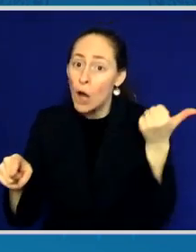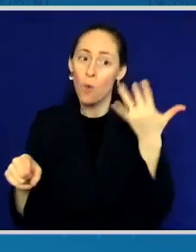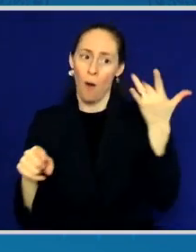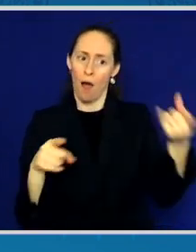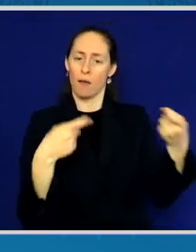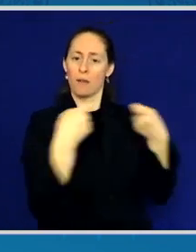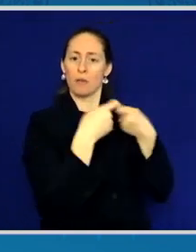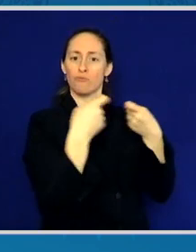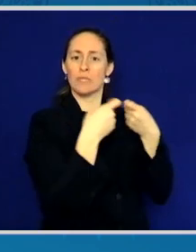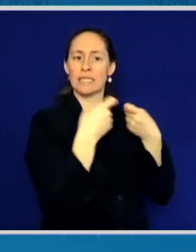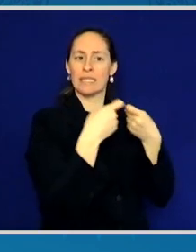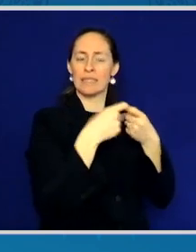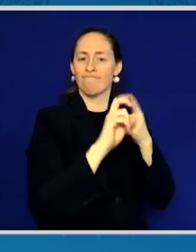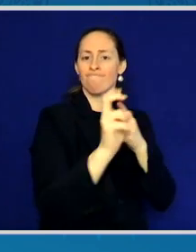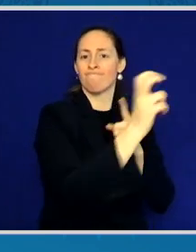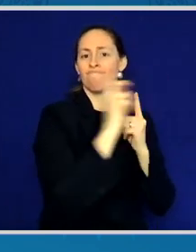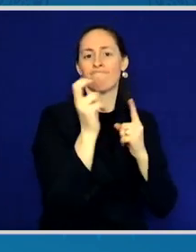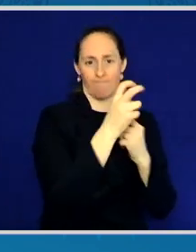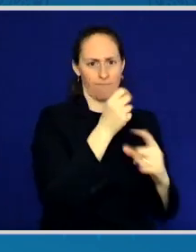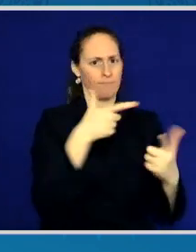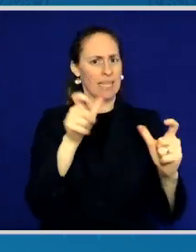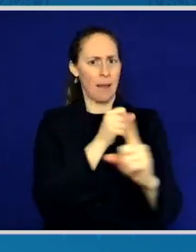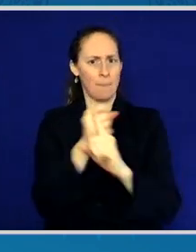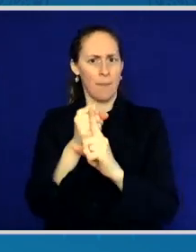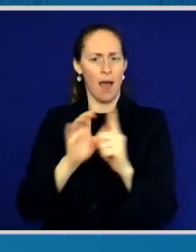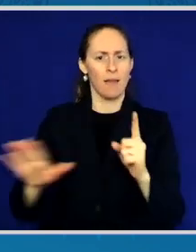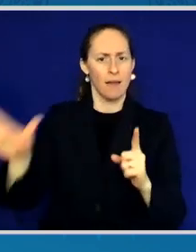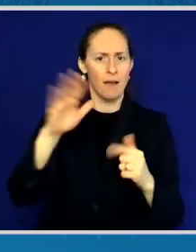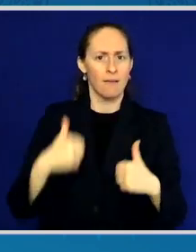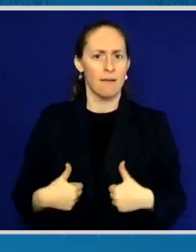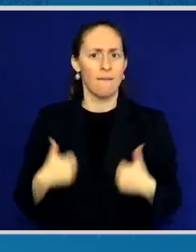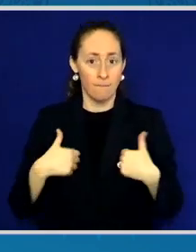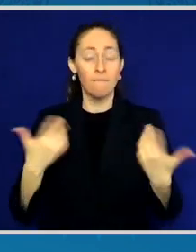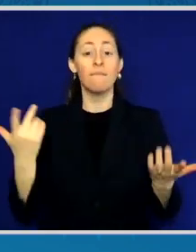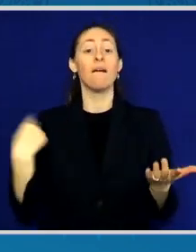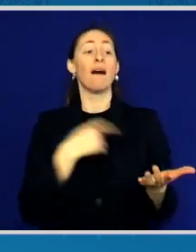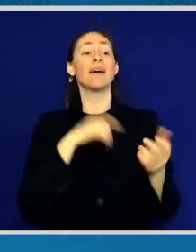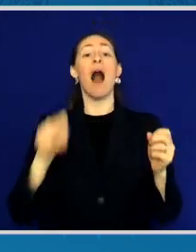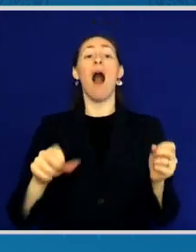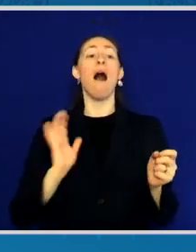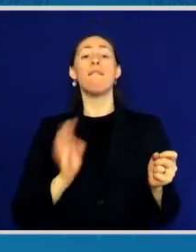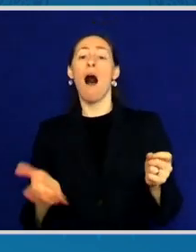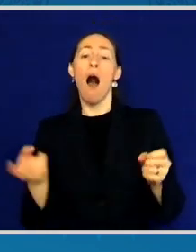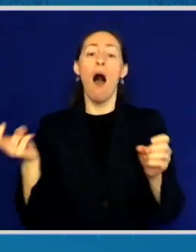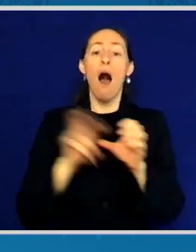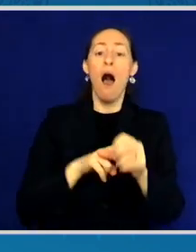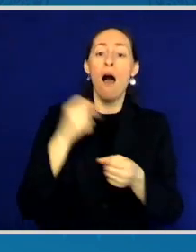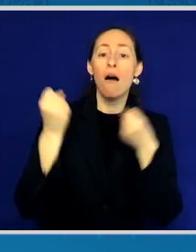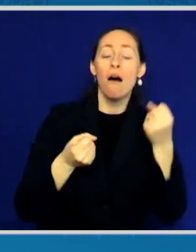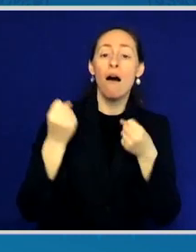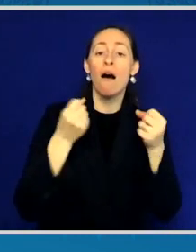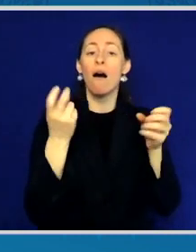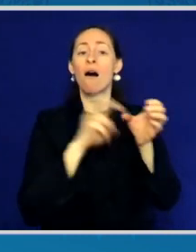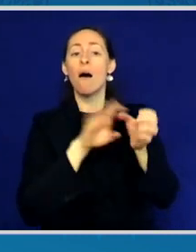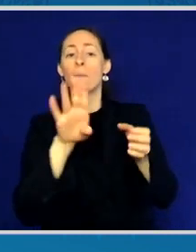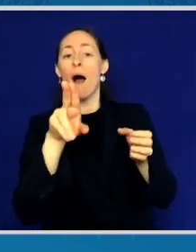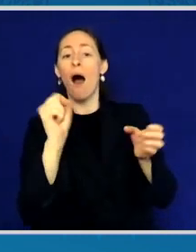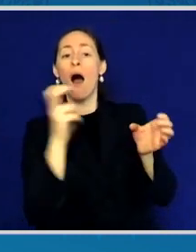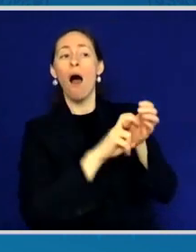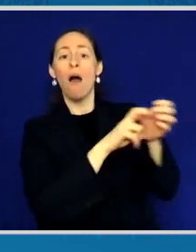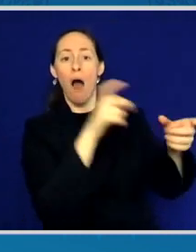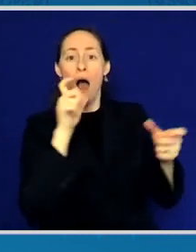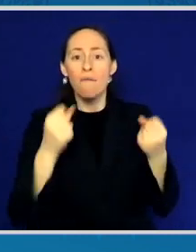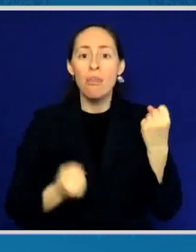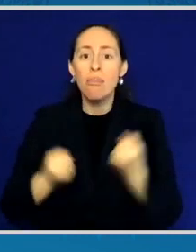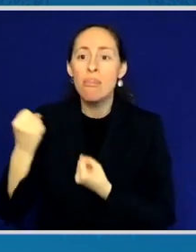because that means a lot of folks can get on a bus, and those folks then are not driving. And we are reducing